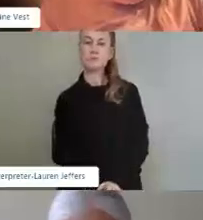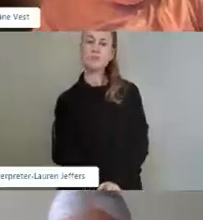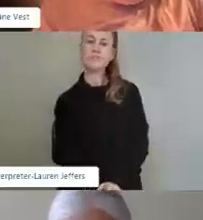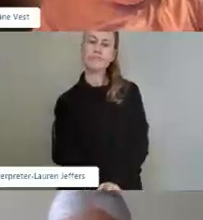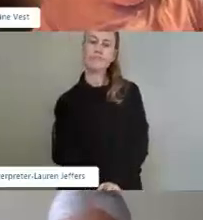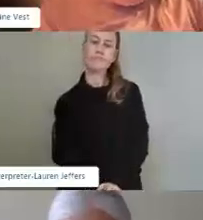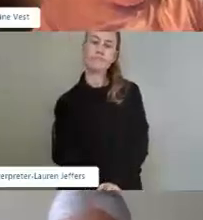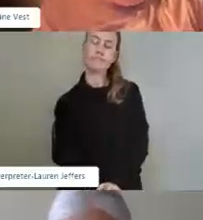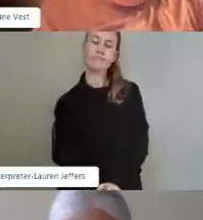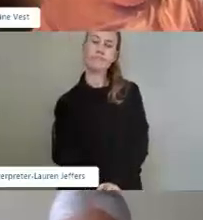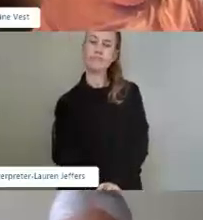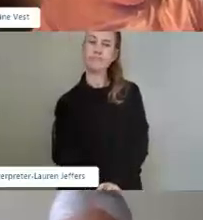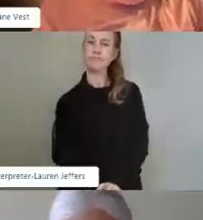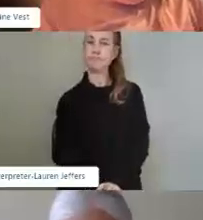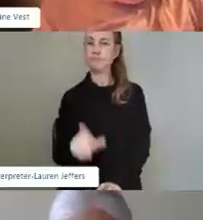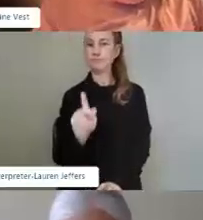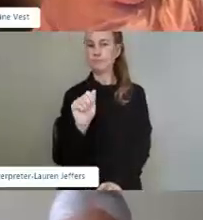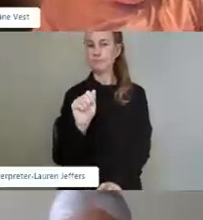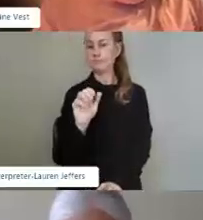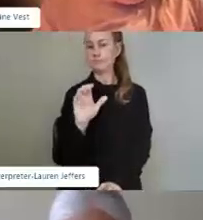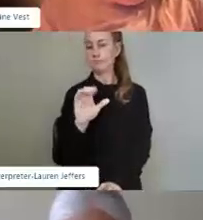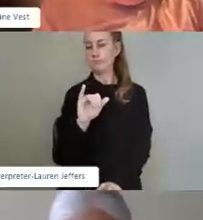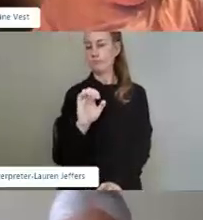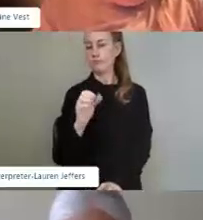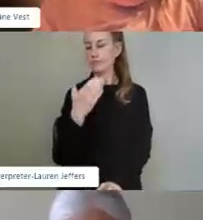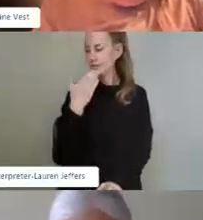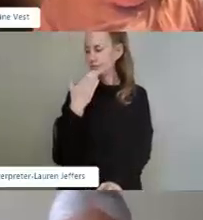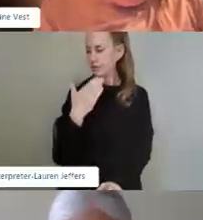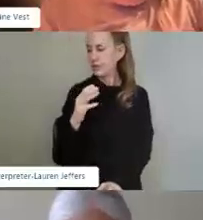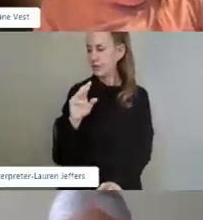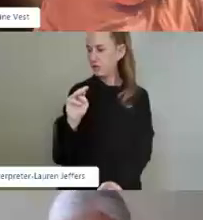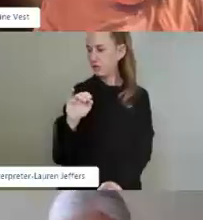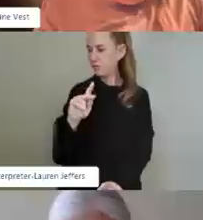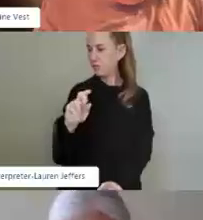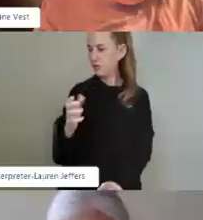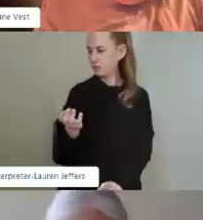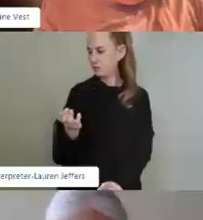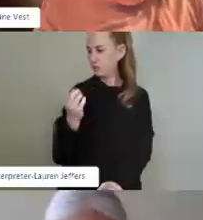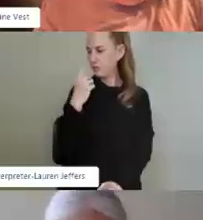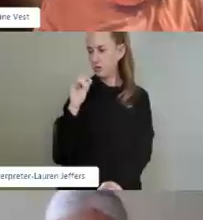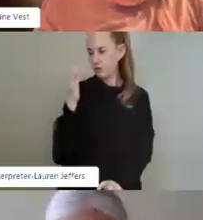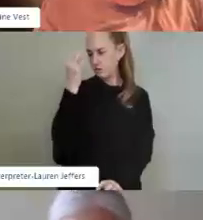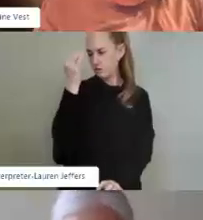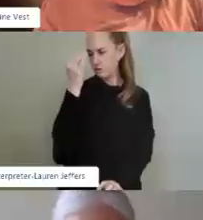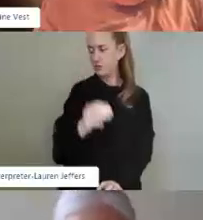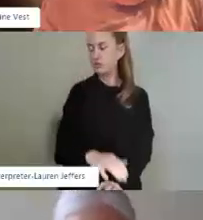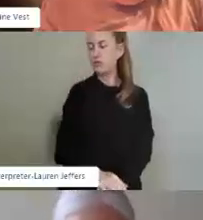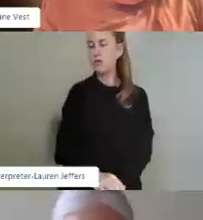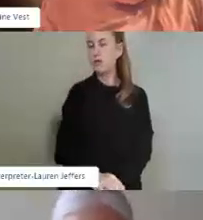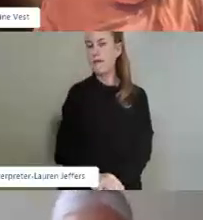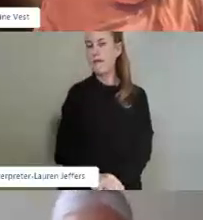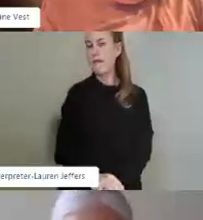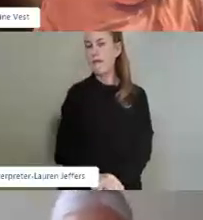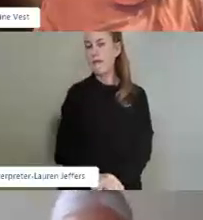Okay. So this is Casey. Thank you, Mike. That gives information there. I'm now going to move to